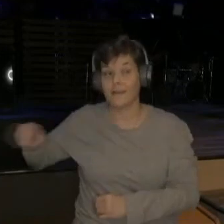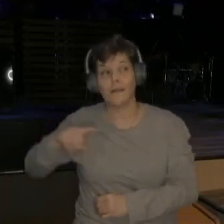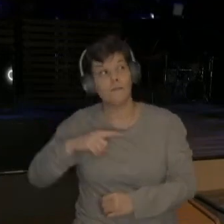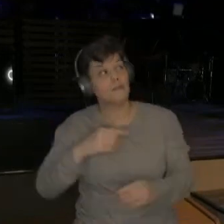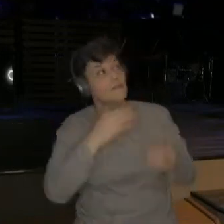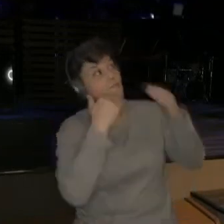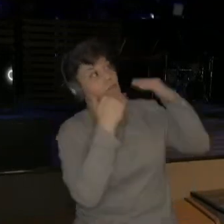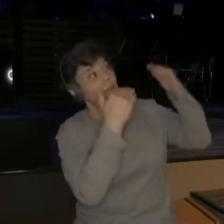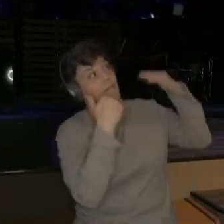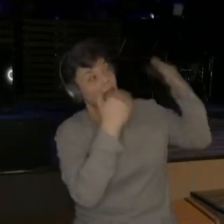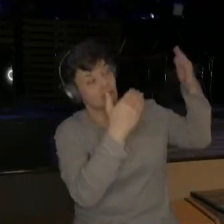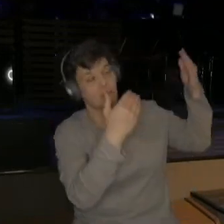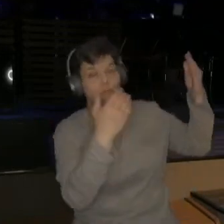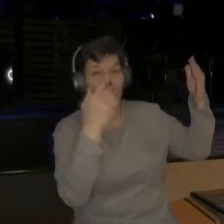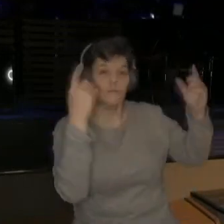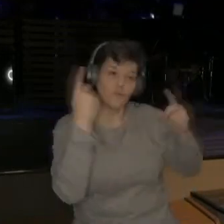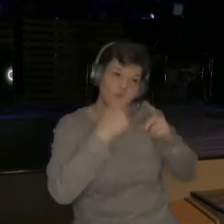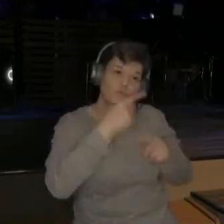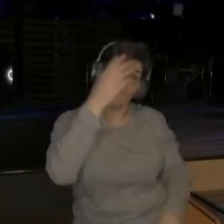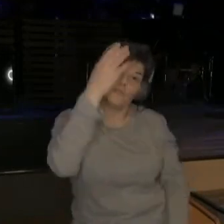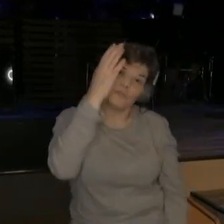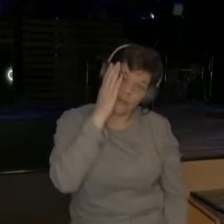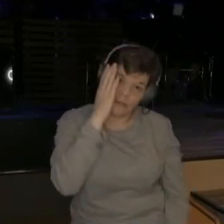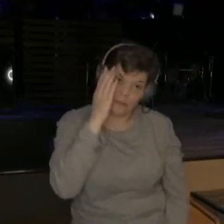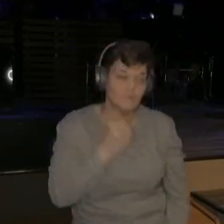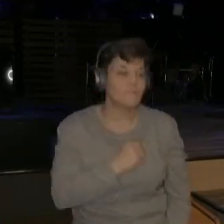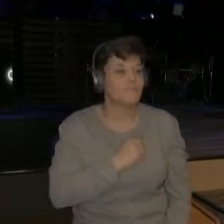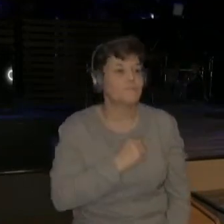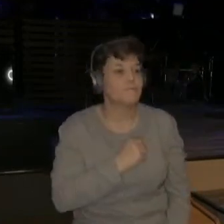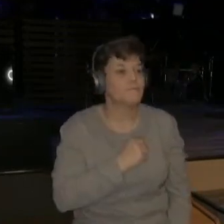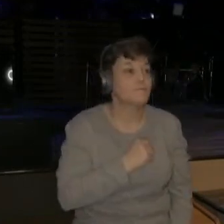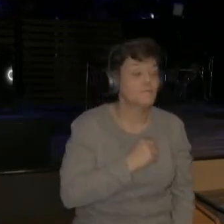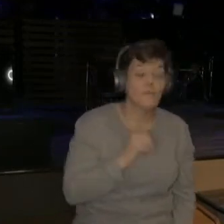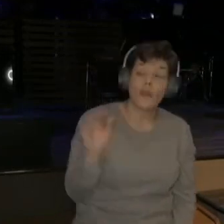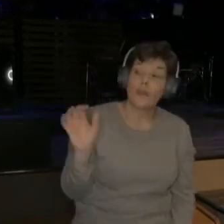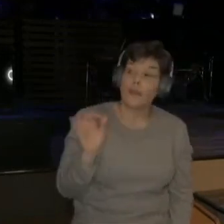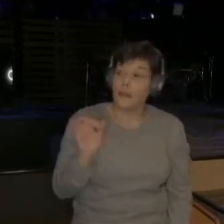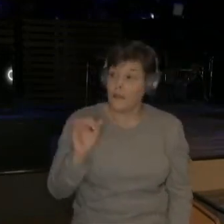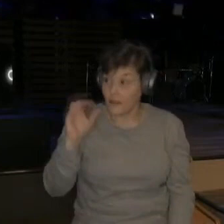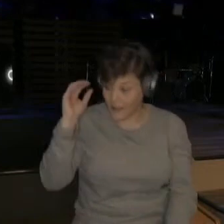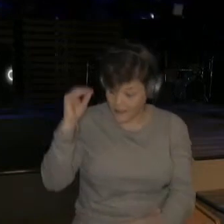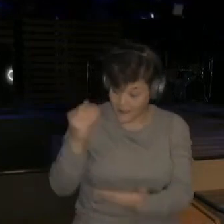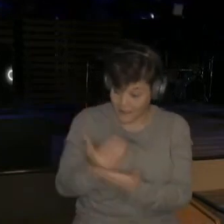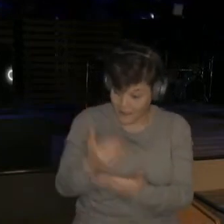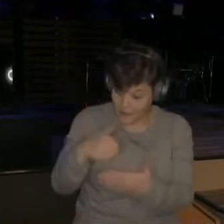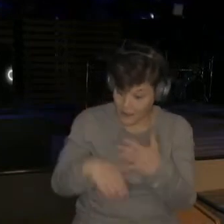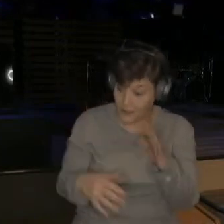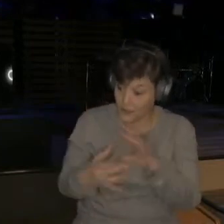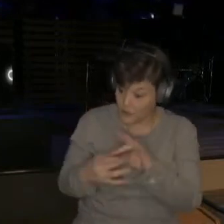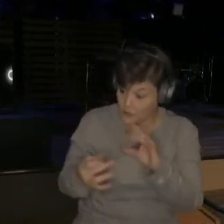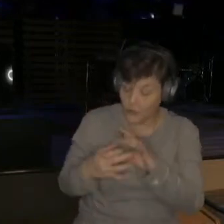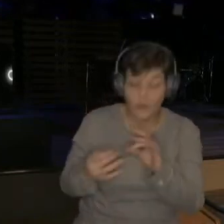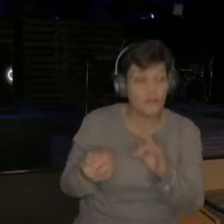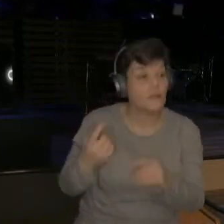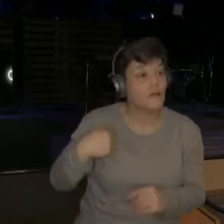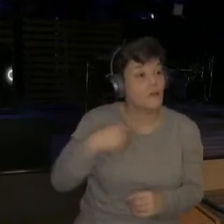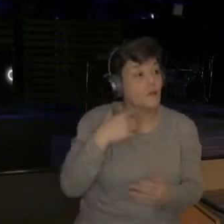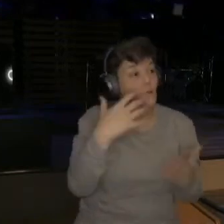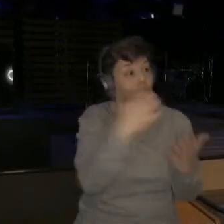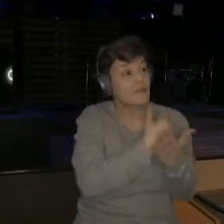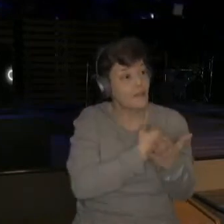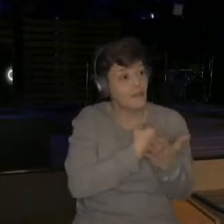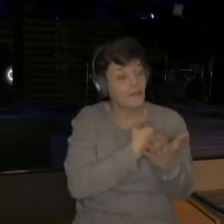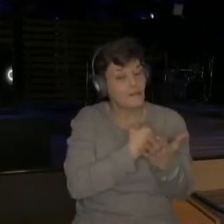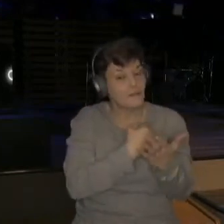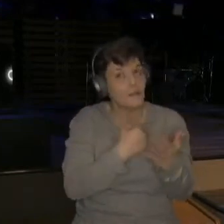sons in the story, we don't get what we deserve. We get what we don't deserve, which is